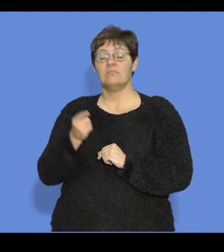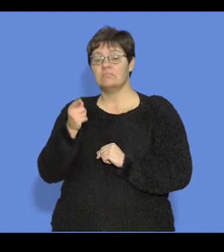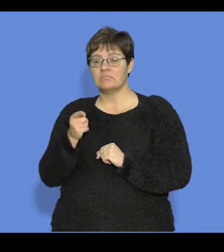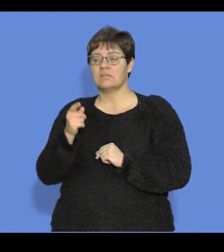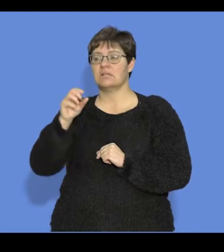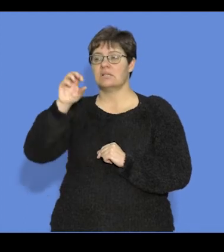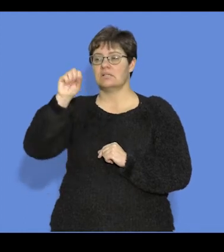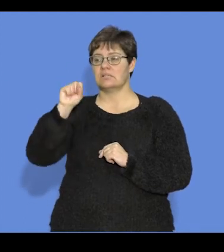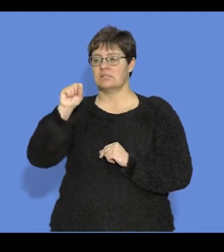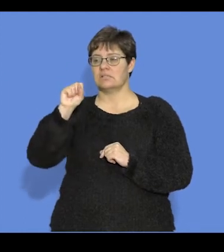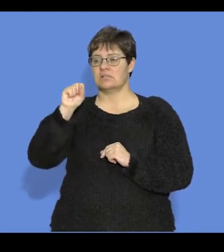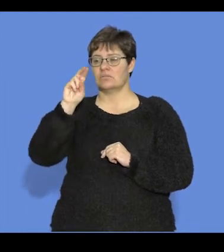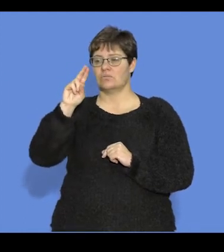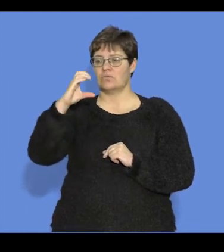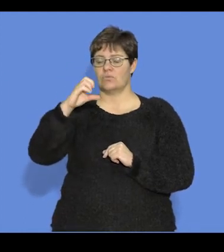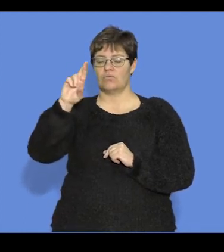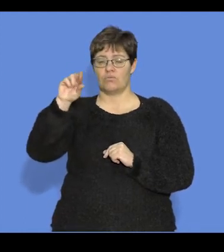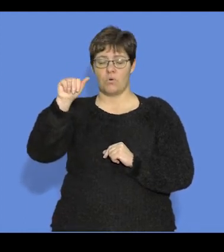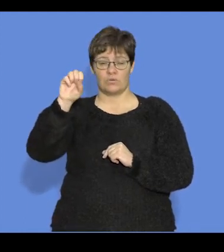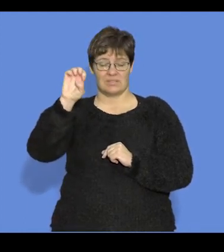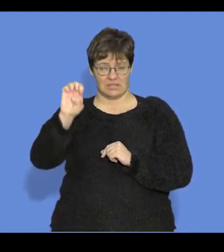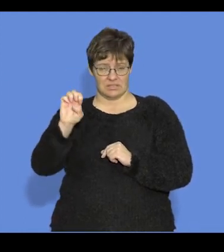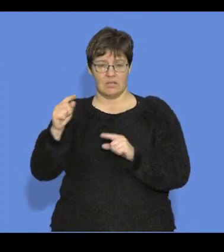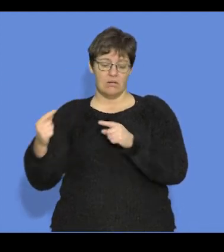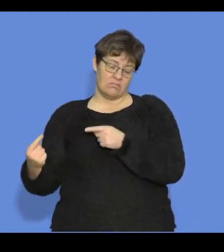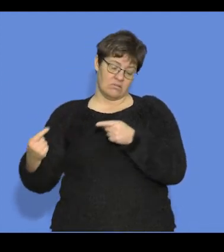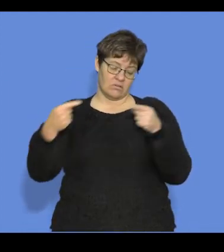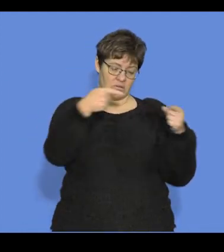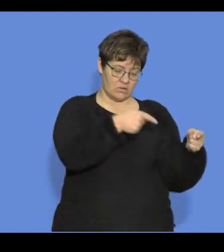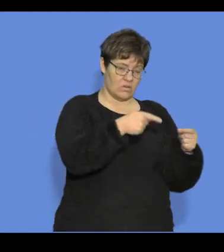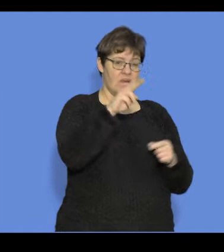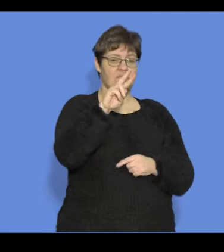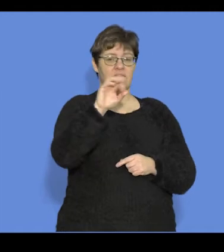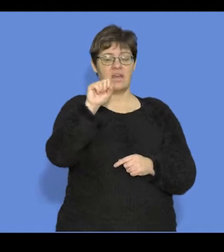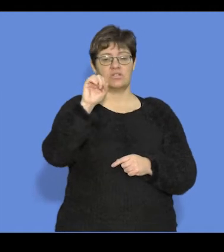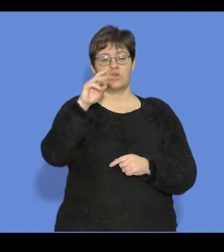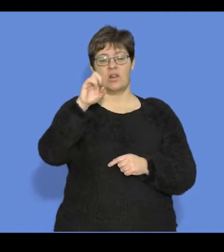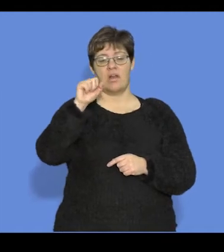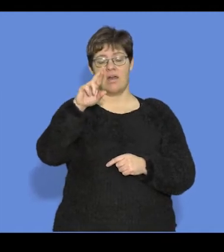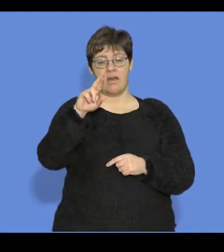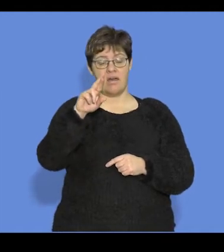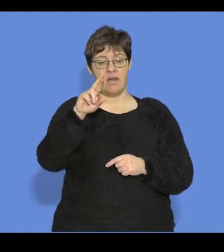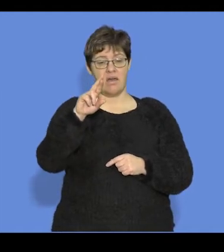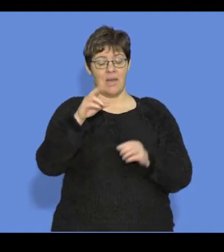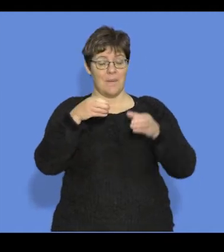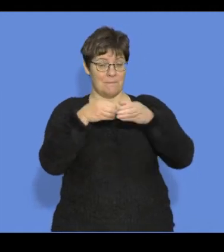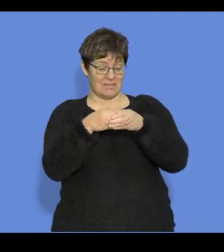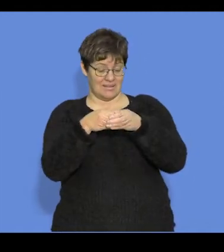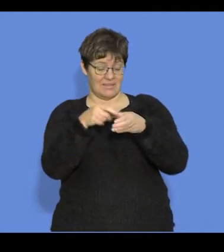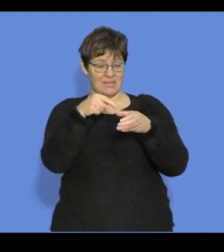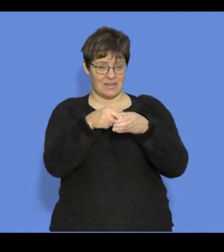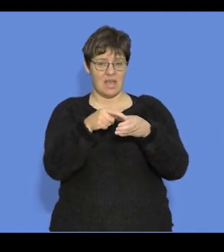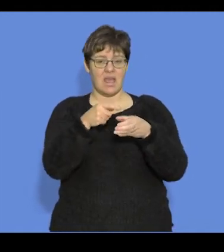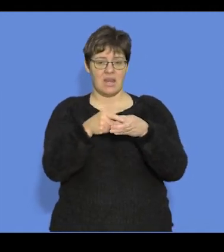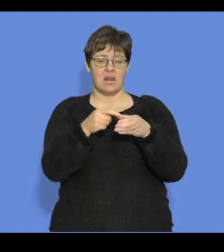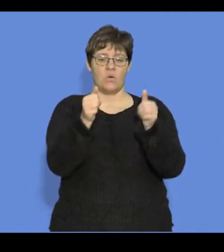The sucrose moves towards the vascular bundle into the companion cell. It then goes into the